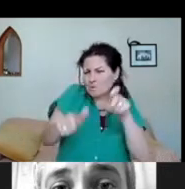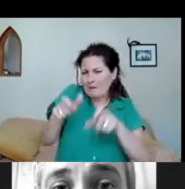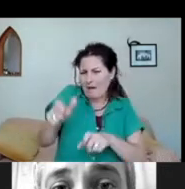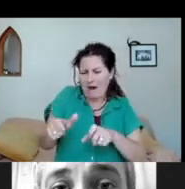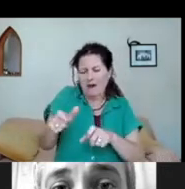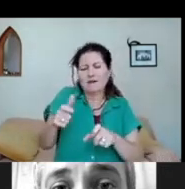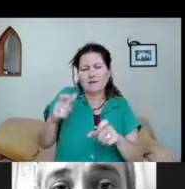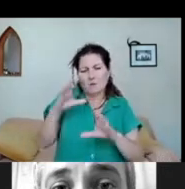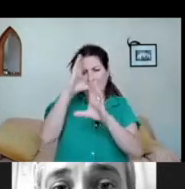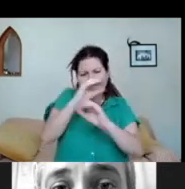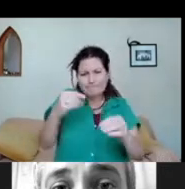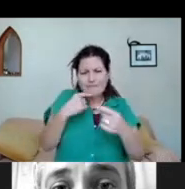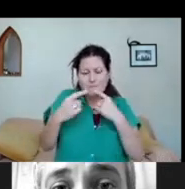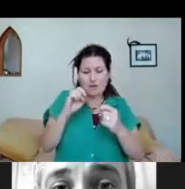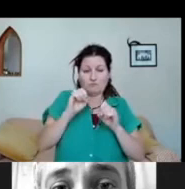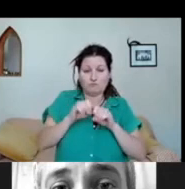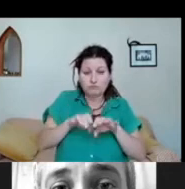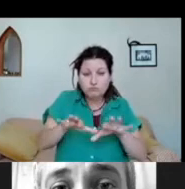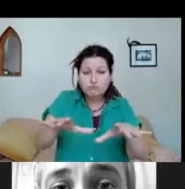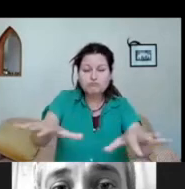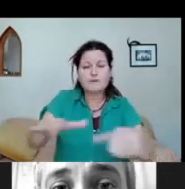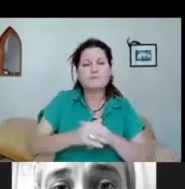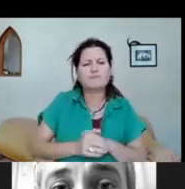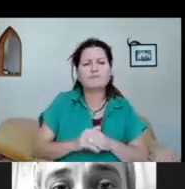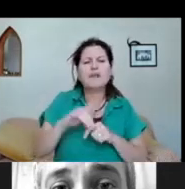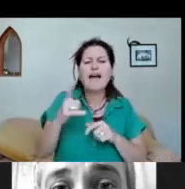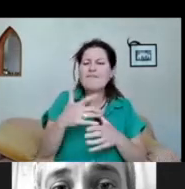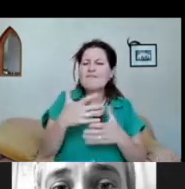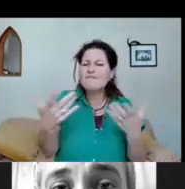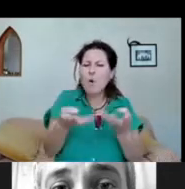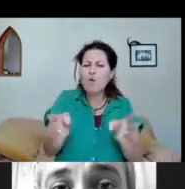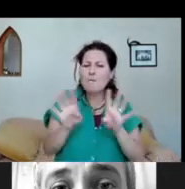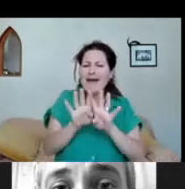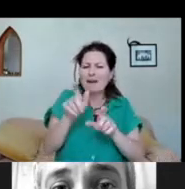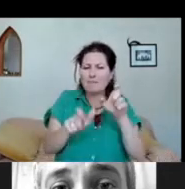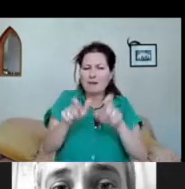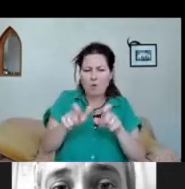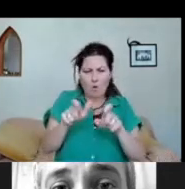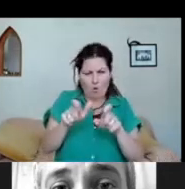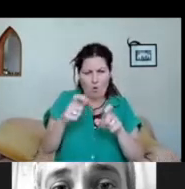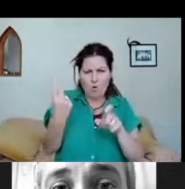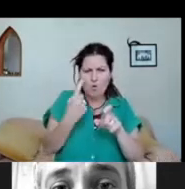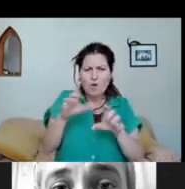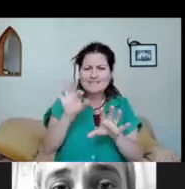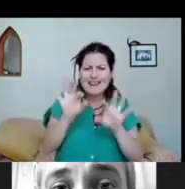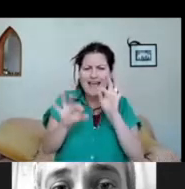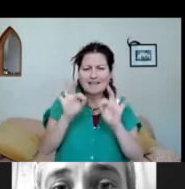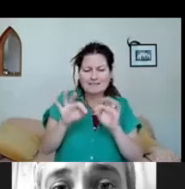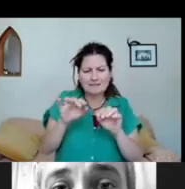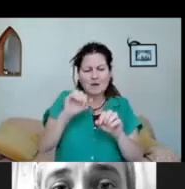And for the selection panel of the R&D, it would be some GLA officers, and